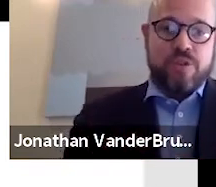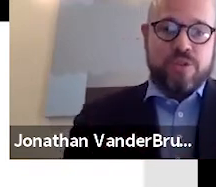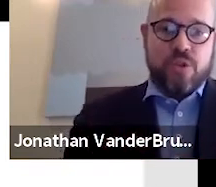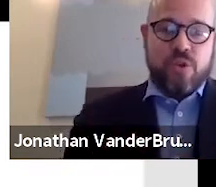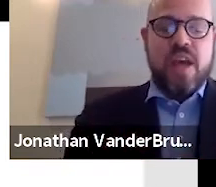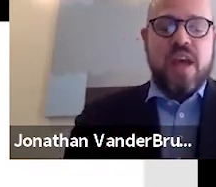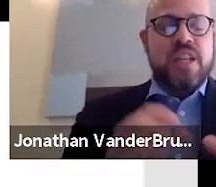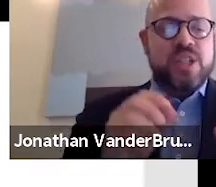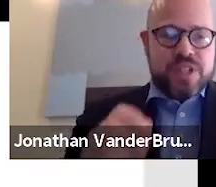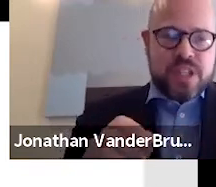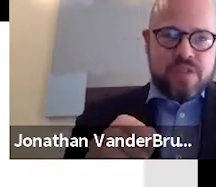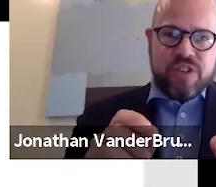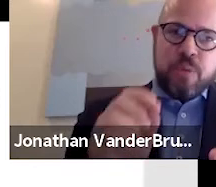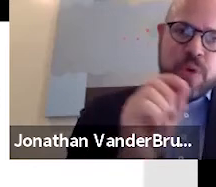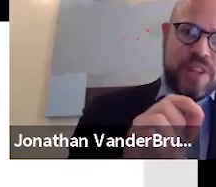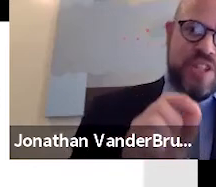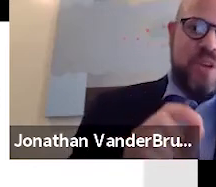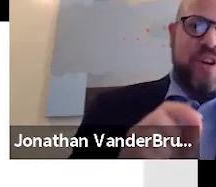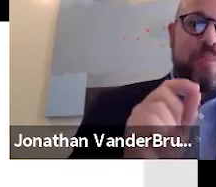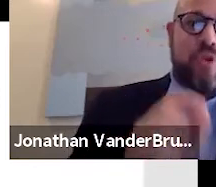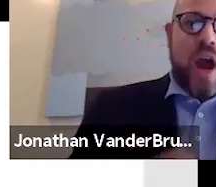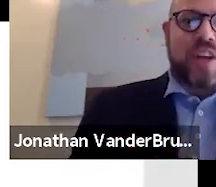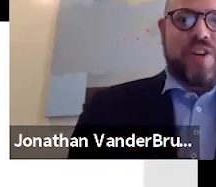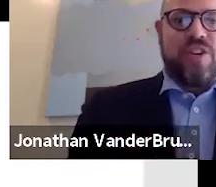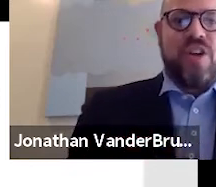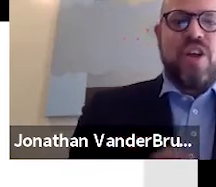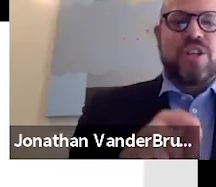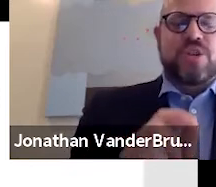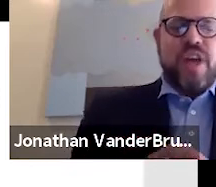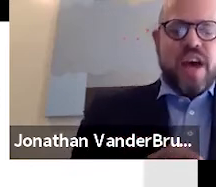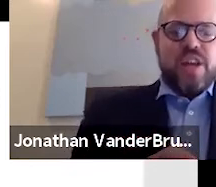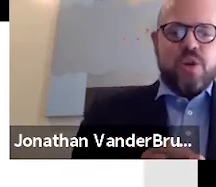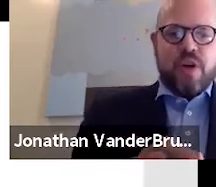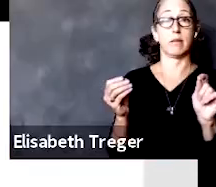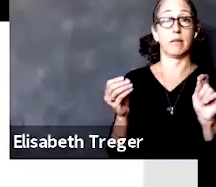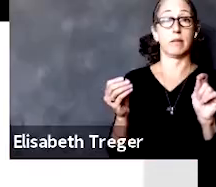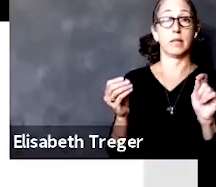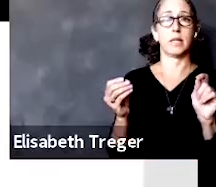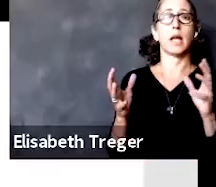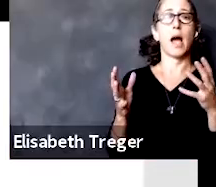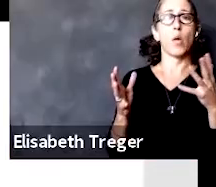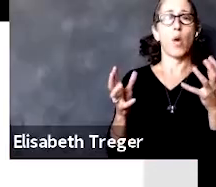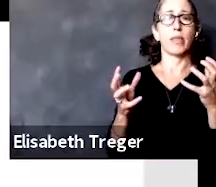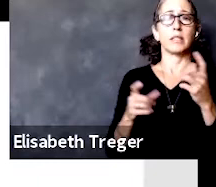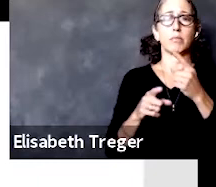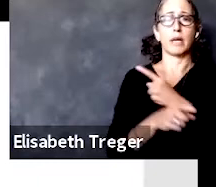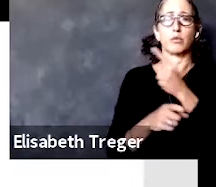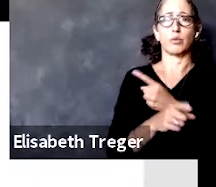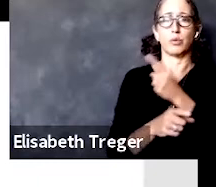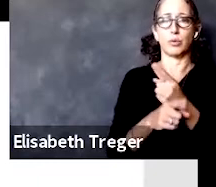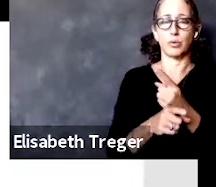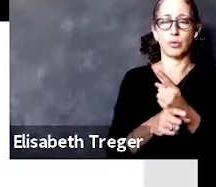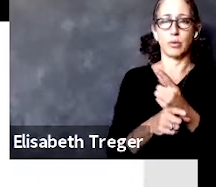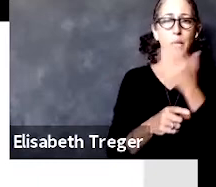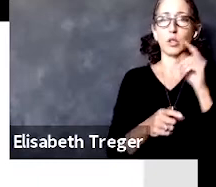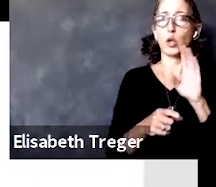the power of your story. And specifically, we want this to be very practical so that you're actually crafting a statement. We're going to